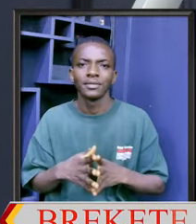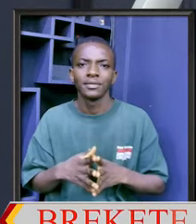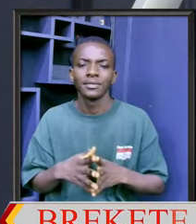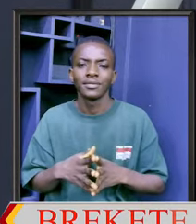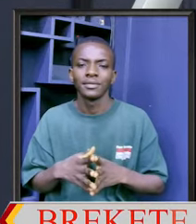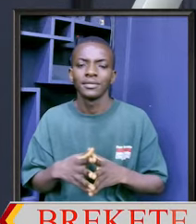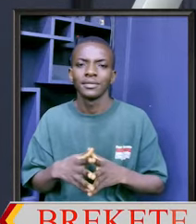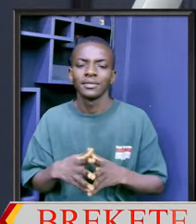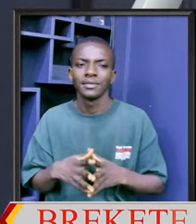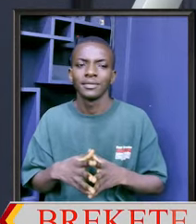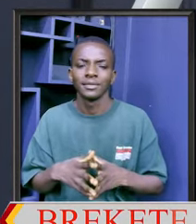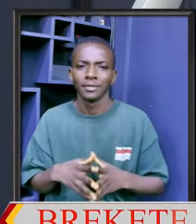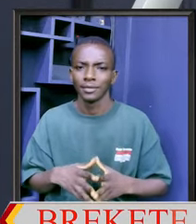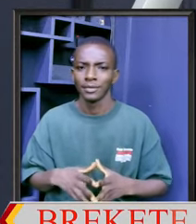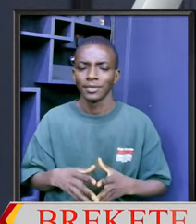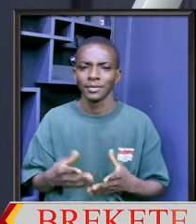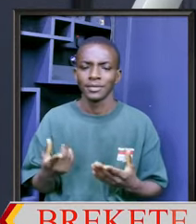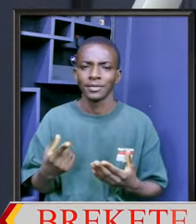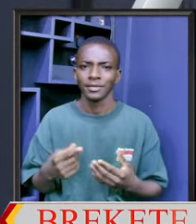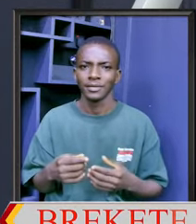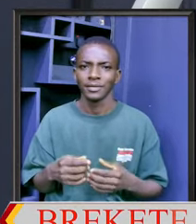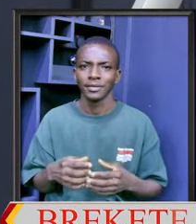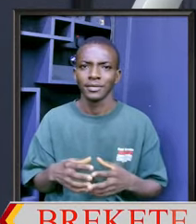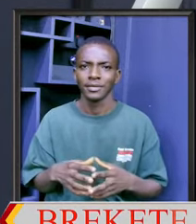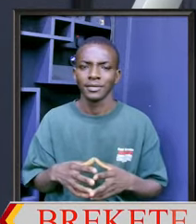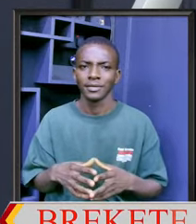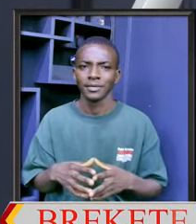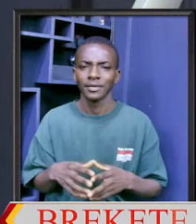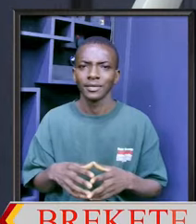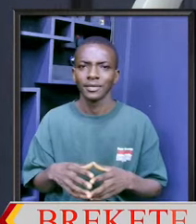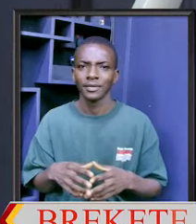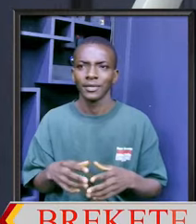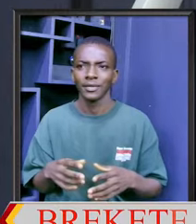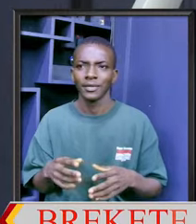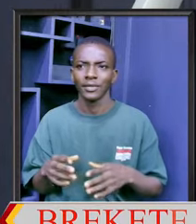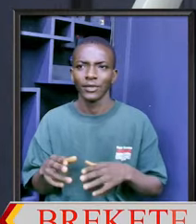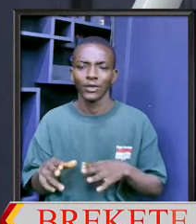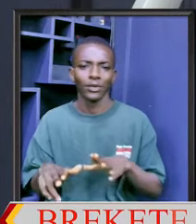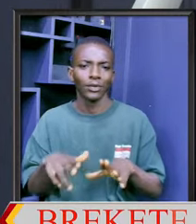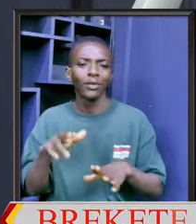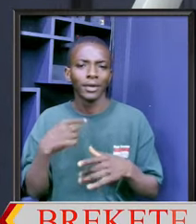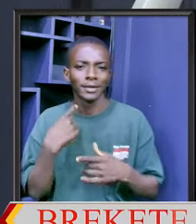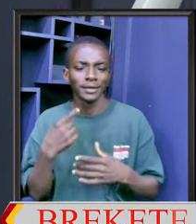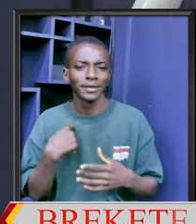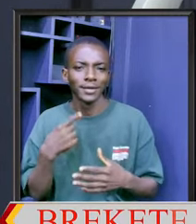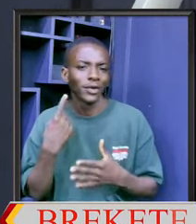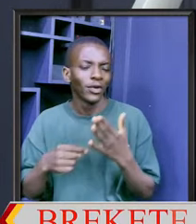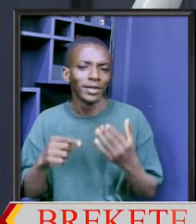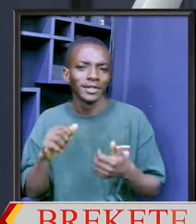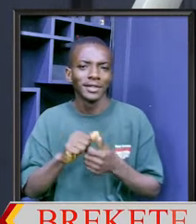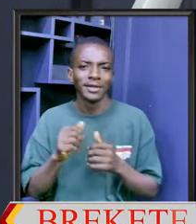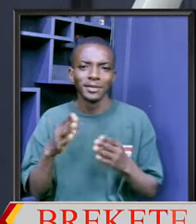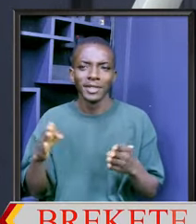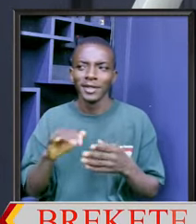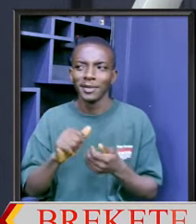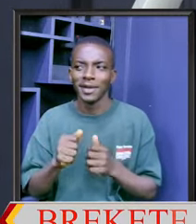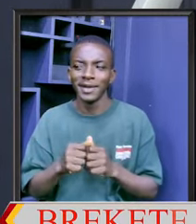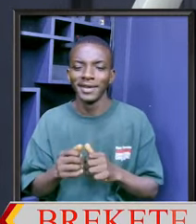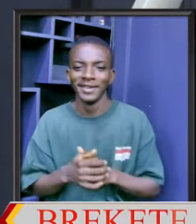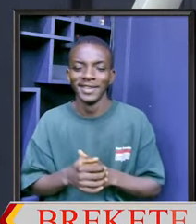something. Help me, let me come to your office, please. No jump now. Waka tell me. No jump. Waka tell me. Waiting be the big